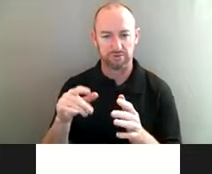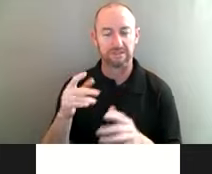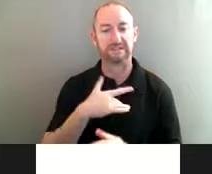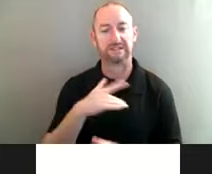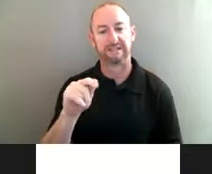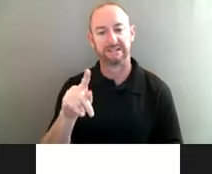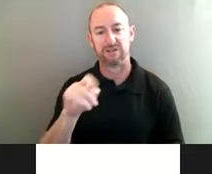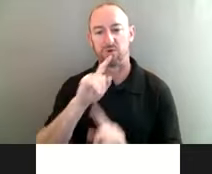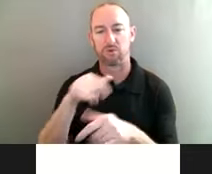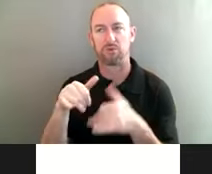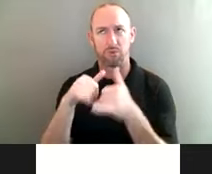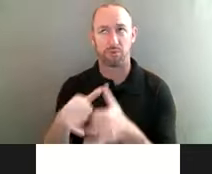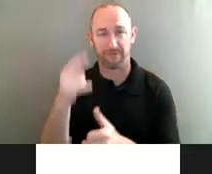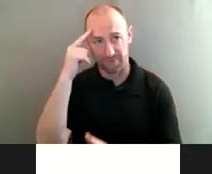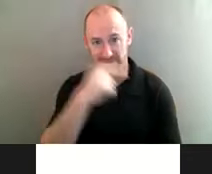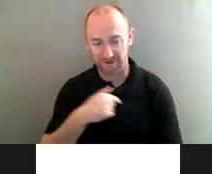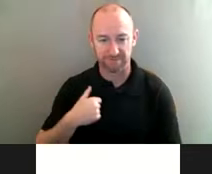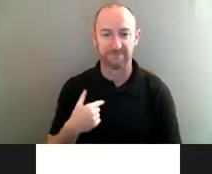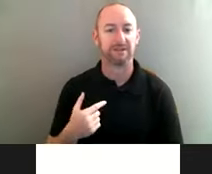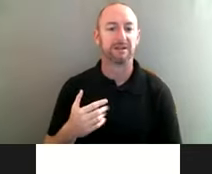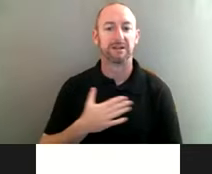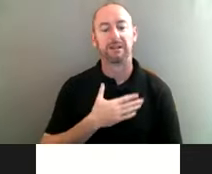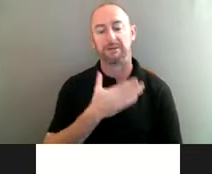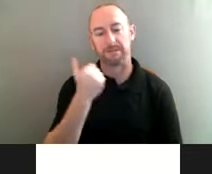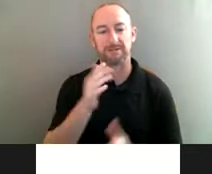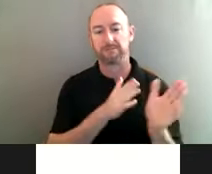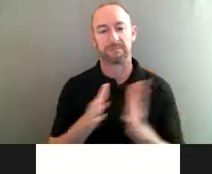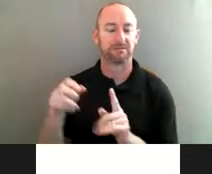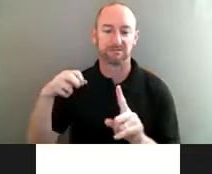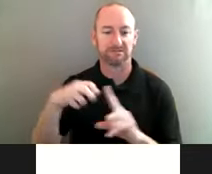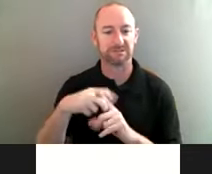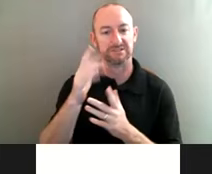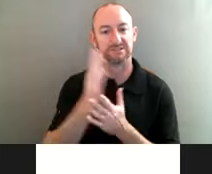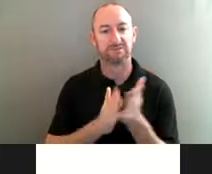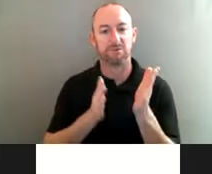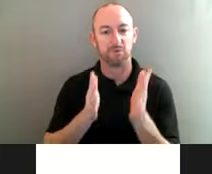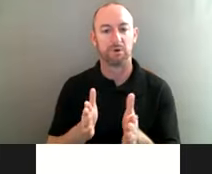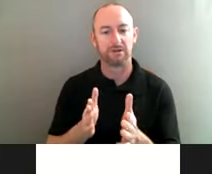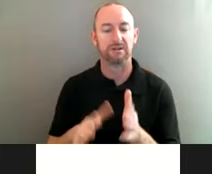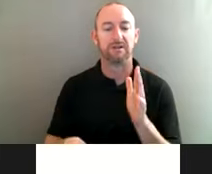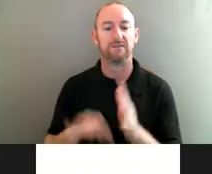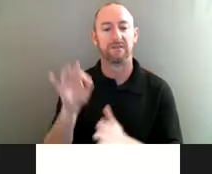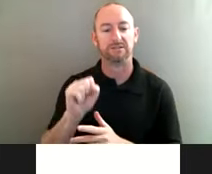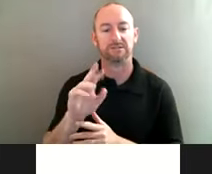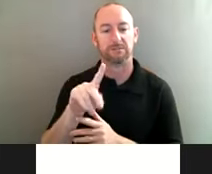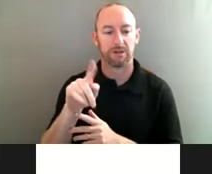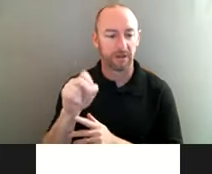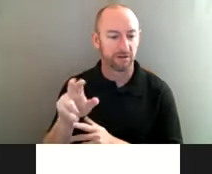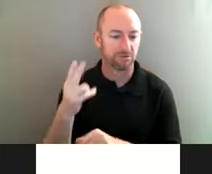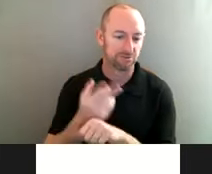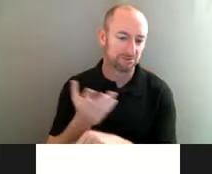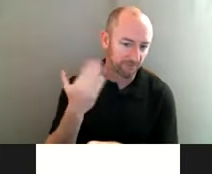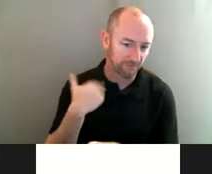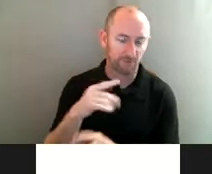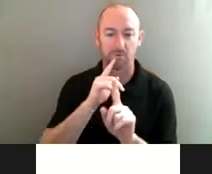actually order the awards. And I had the best of intentions. I was going to find some way to secretly find the supplier she had used in previous years and